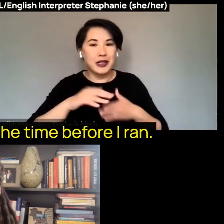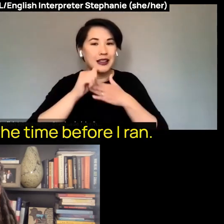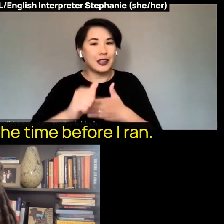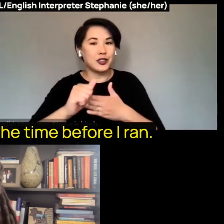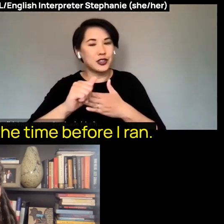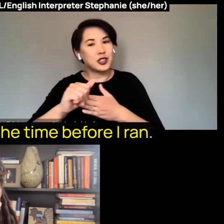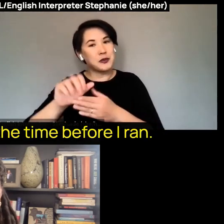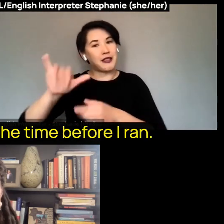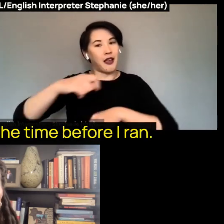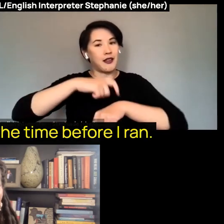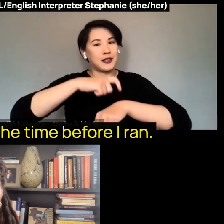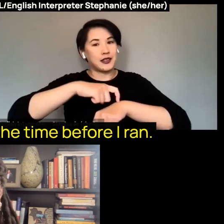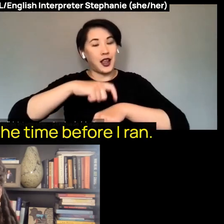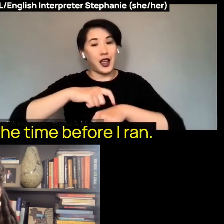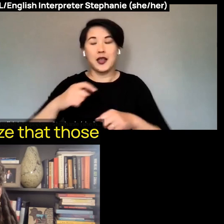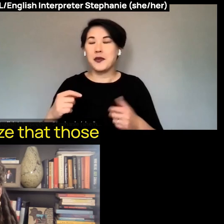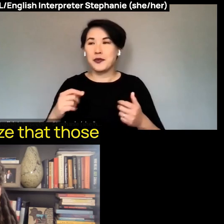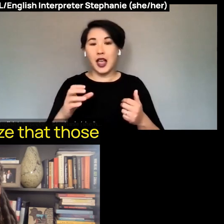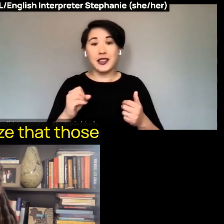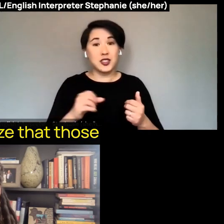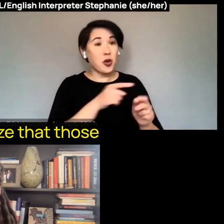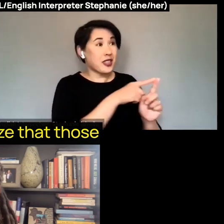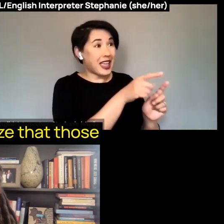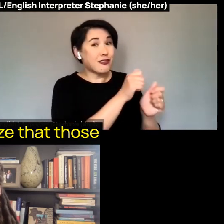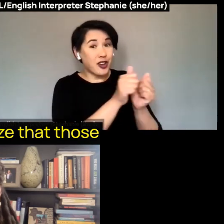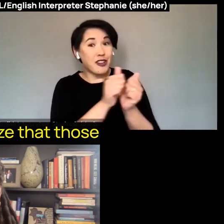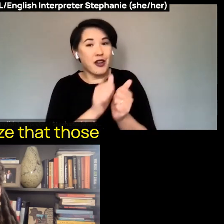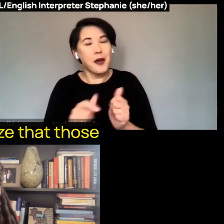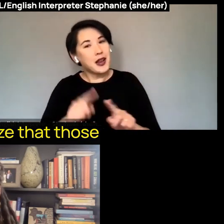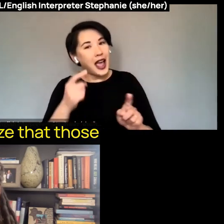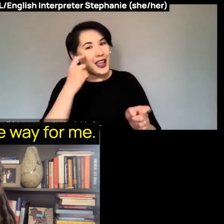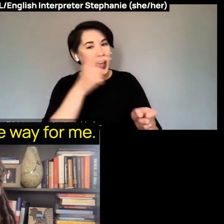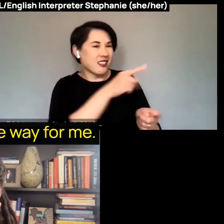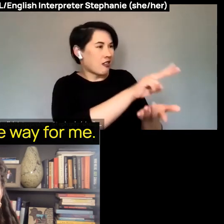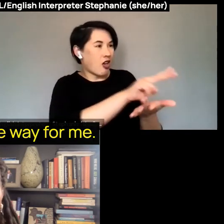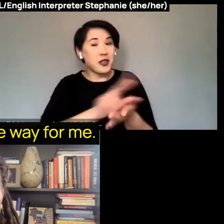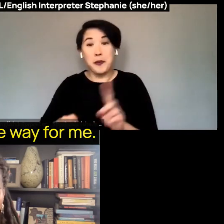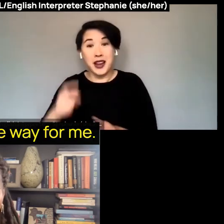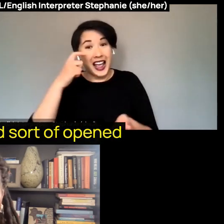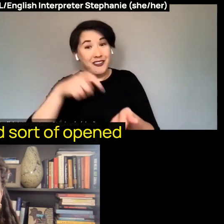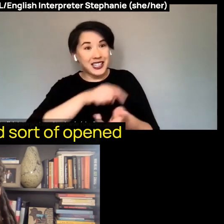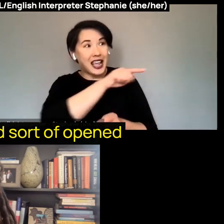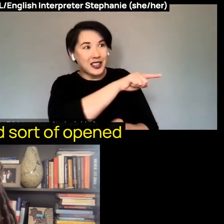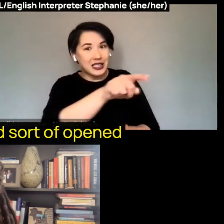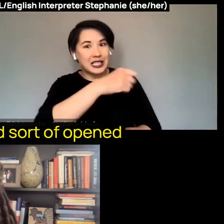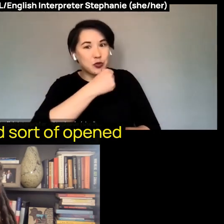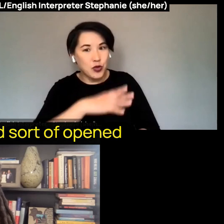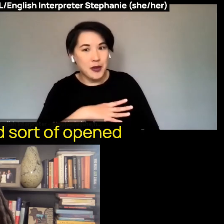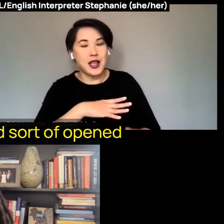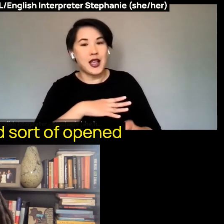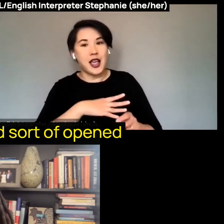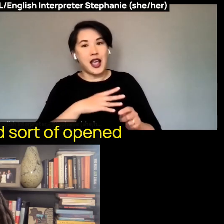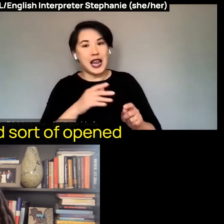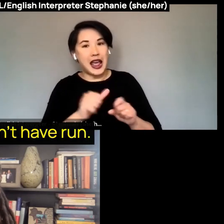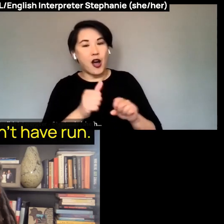the time before I ran. But I recognized that those women paved the way for me. Had they not run and